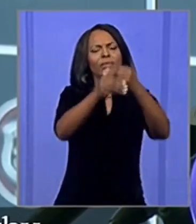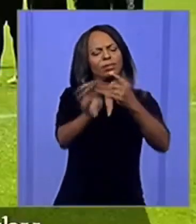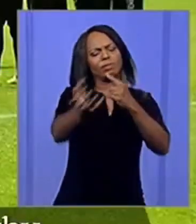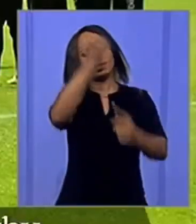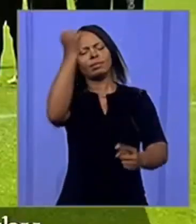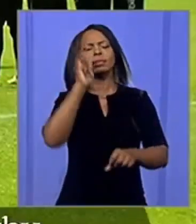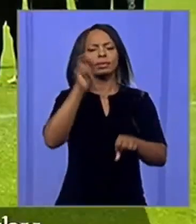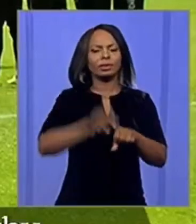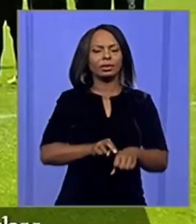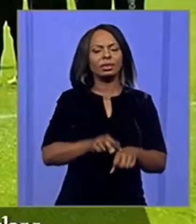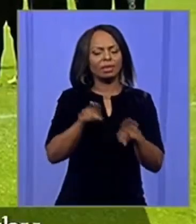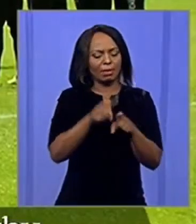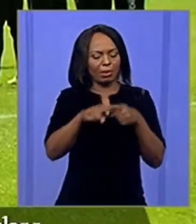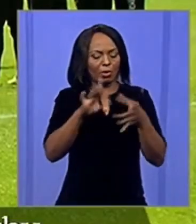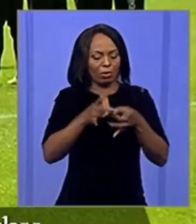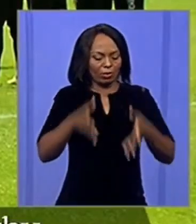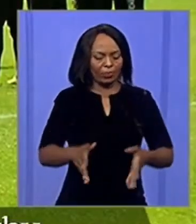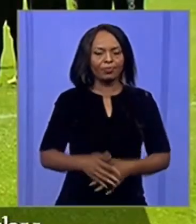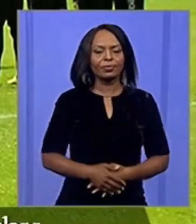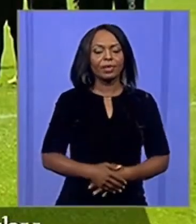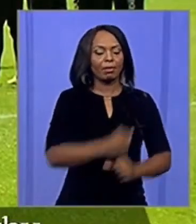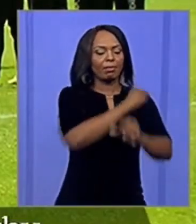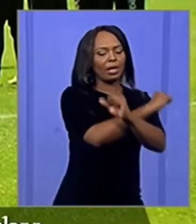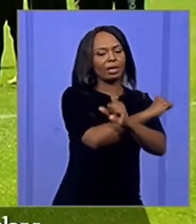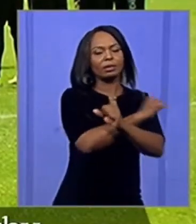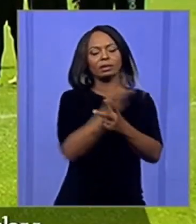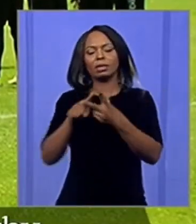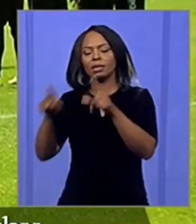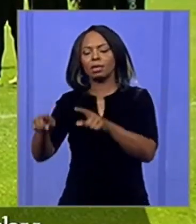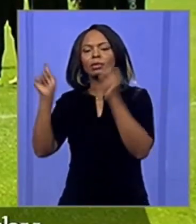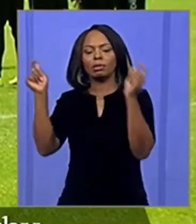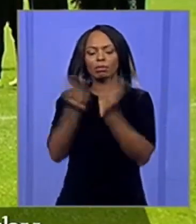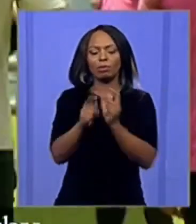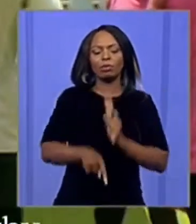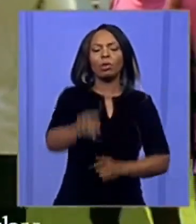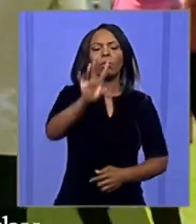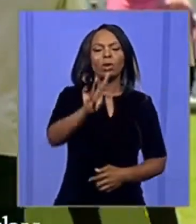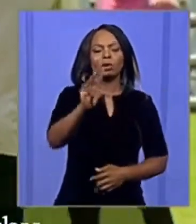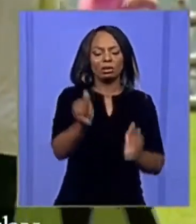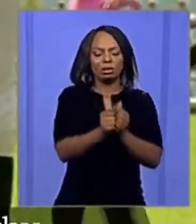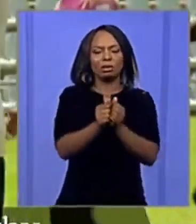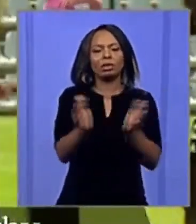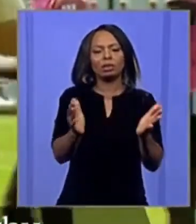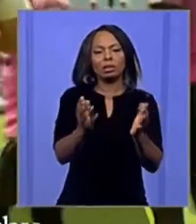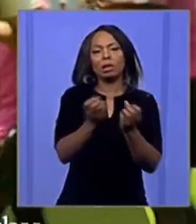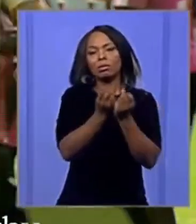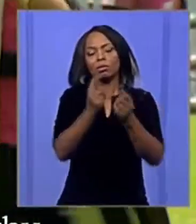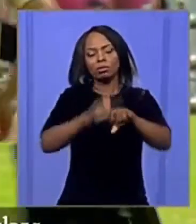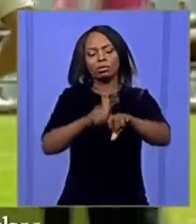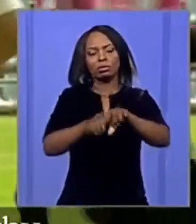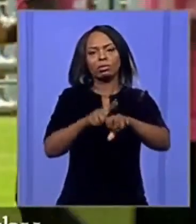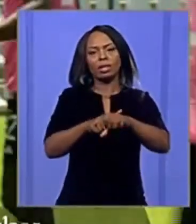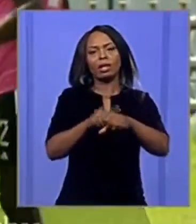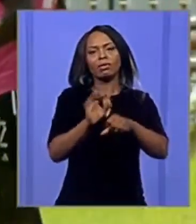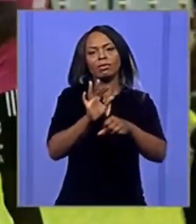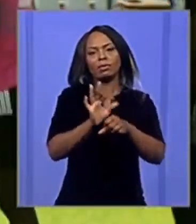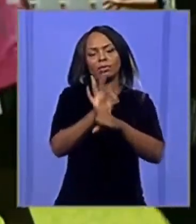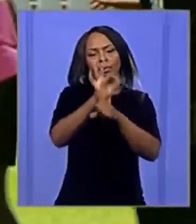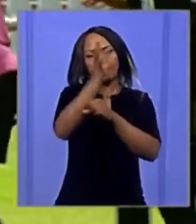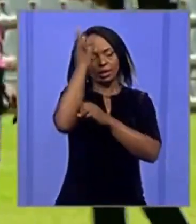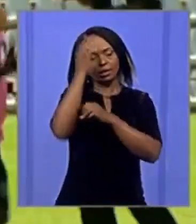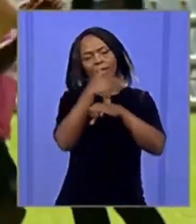at home. Motshameko magareng ga Pirates le Spurs o ka laboraro mme o simolola metsotso e le 30 morago ga ura ya